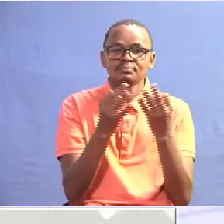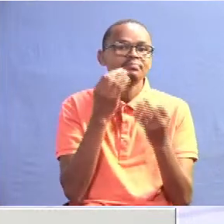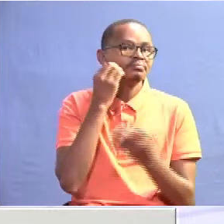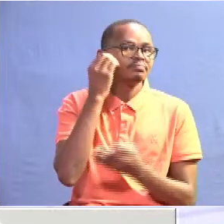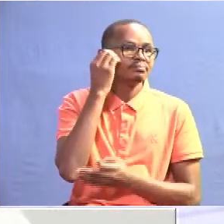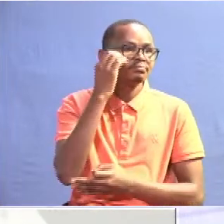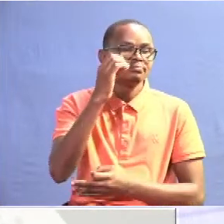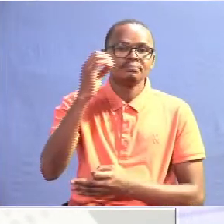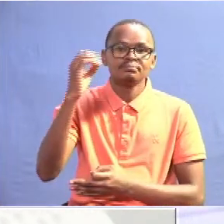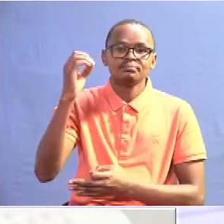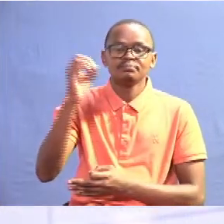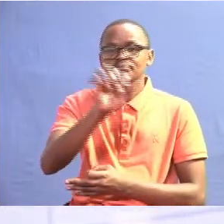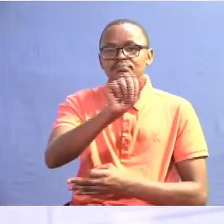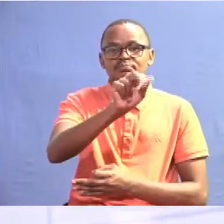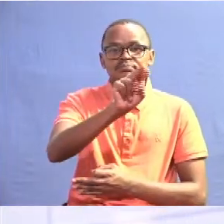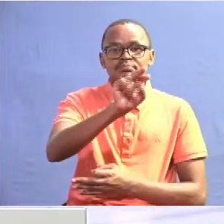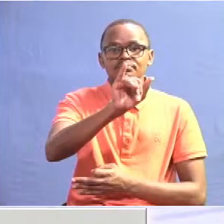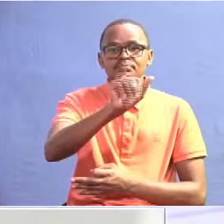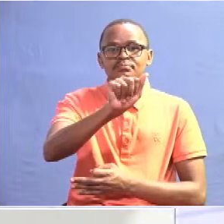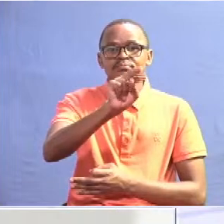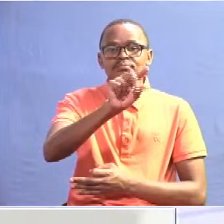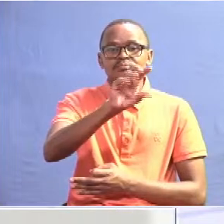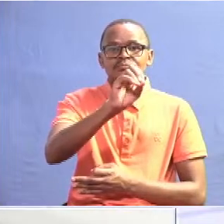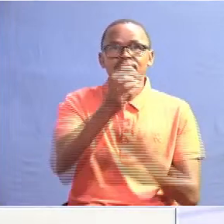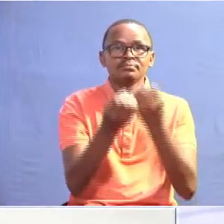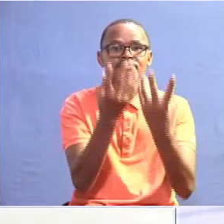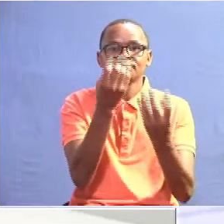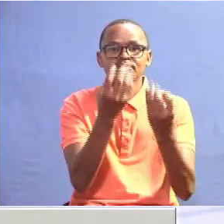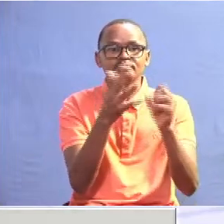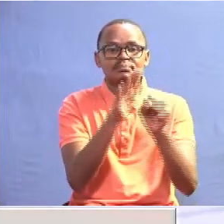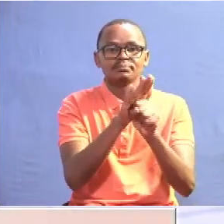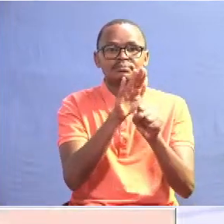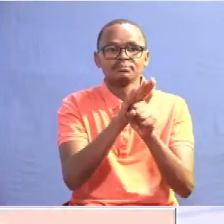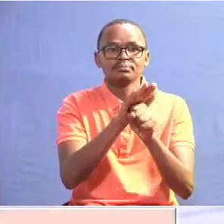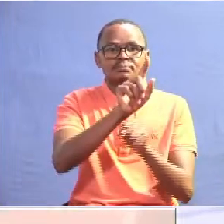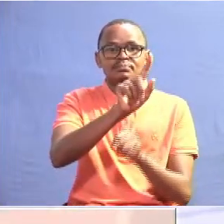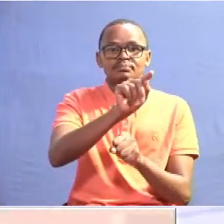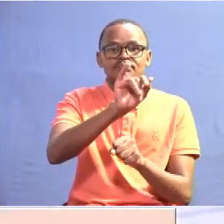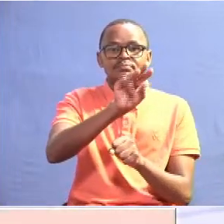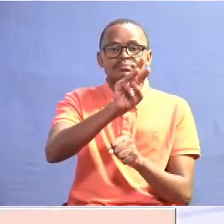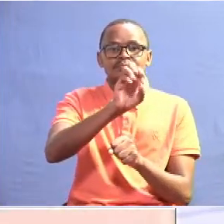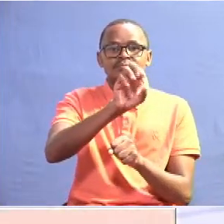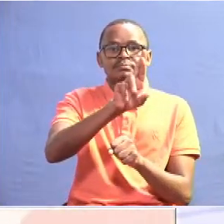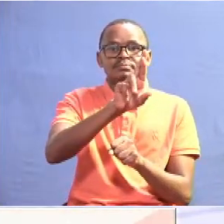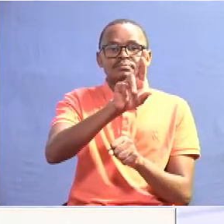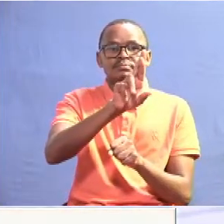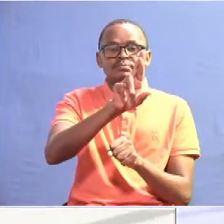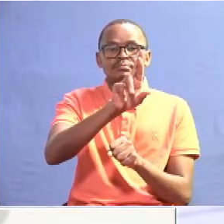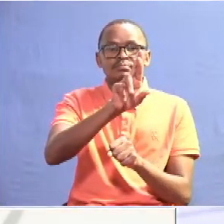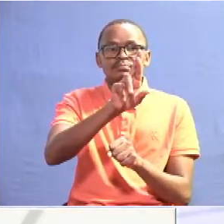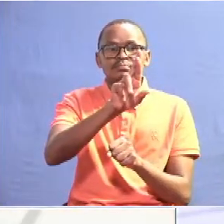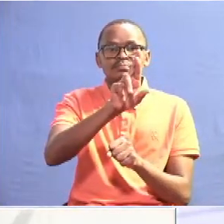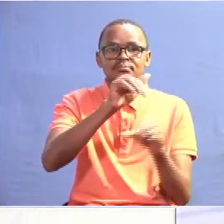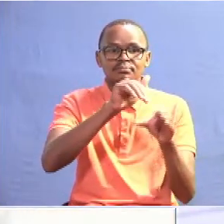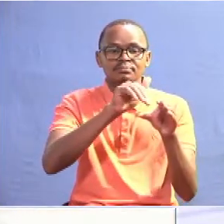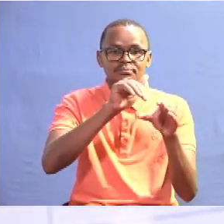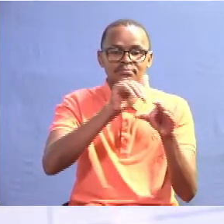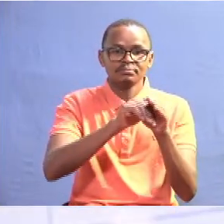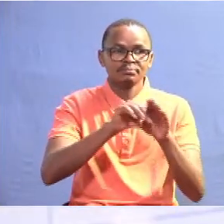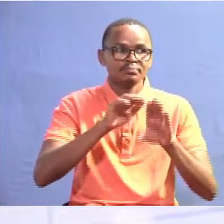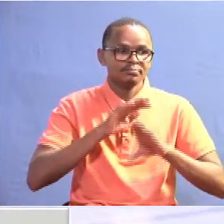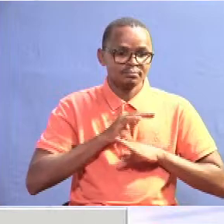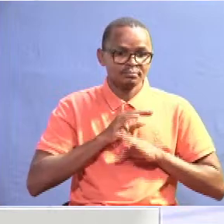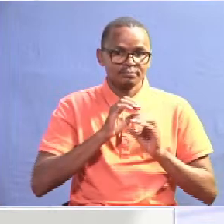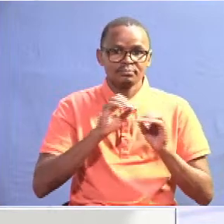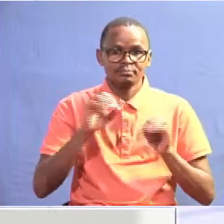homeless. And as Anyango Silvia reports, the inferno fueled by timber structures exposed glaring inadequacies